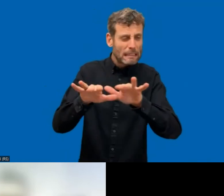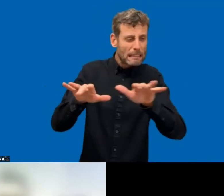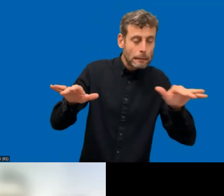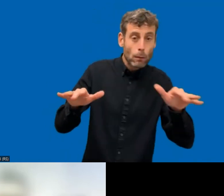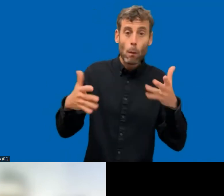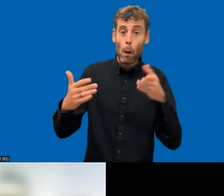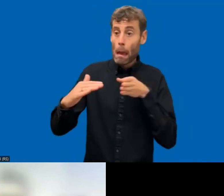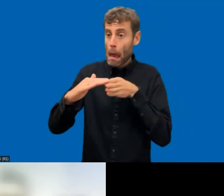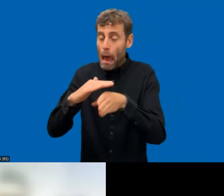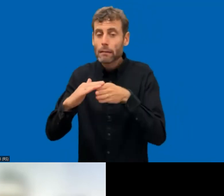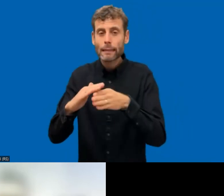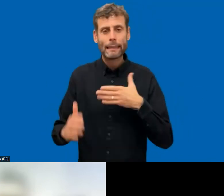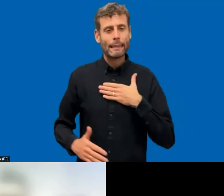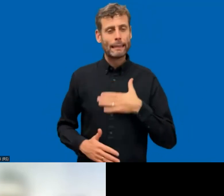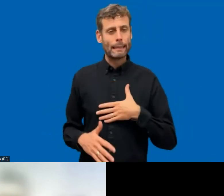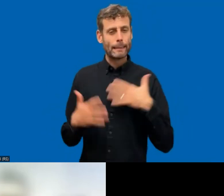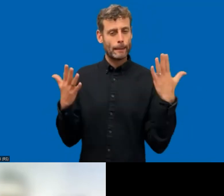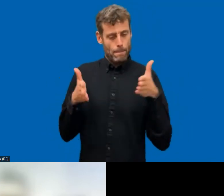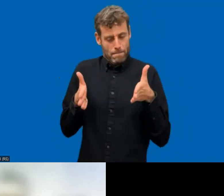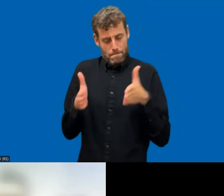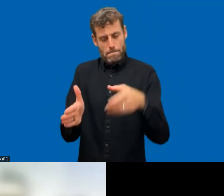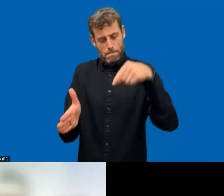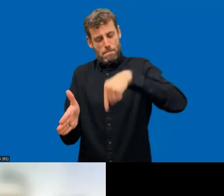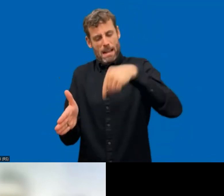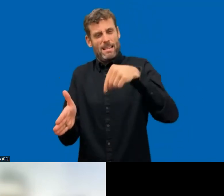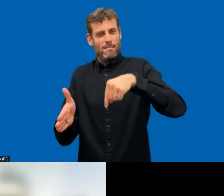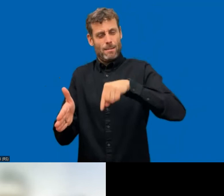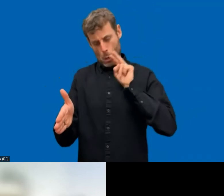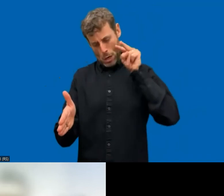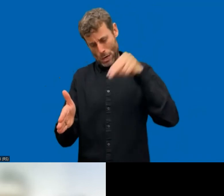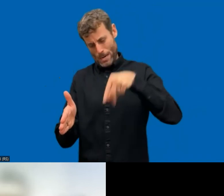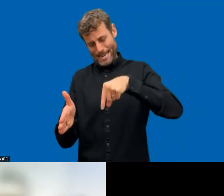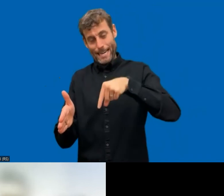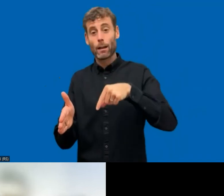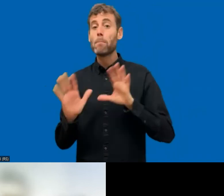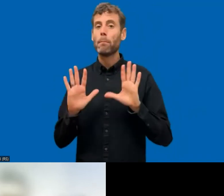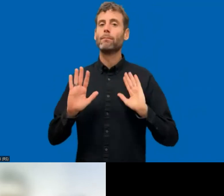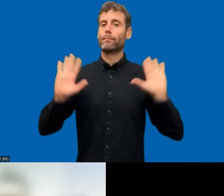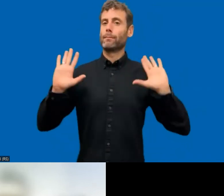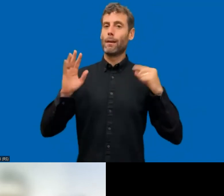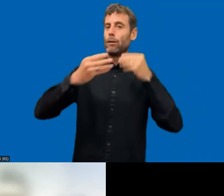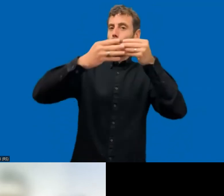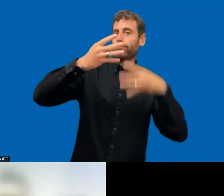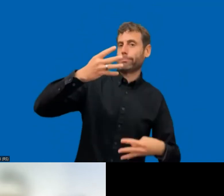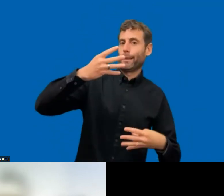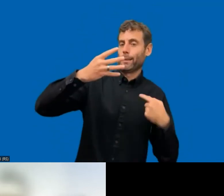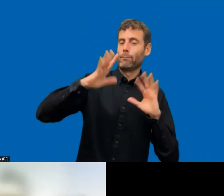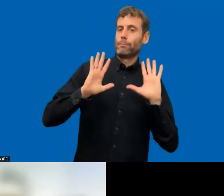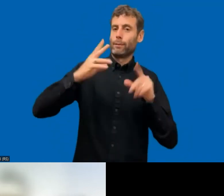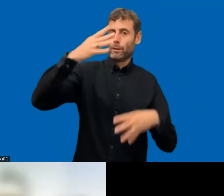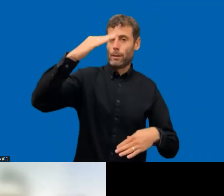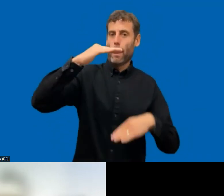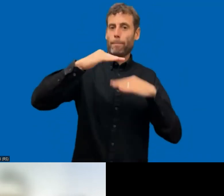Yeah, that's the short list. Yes, that's very good short list. Thank you. And Loic, what's your take